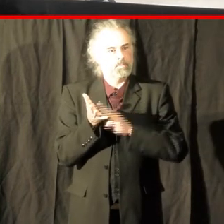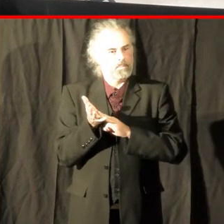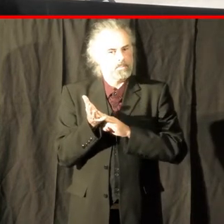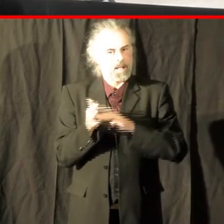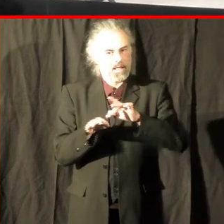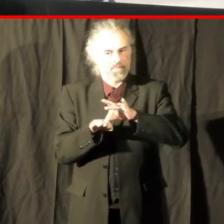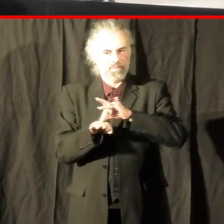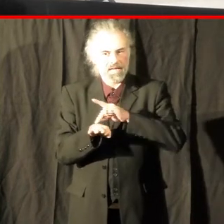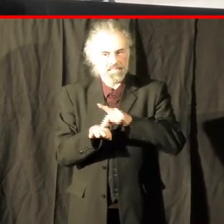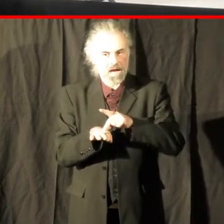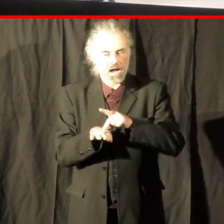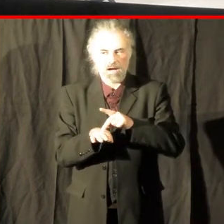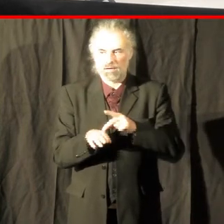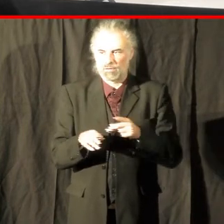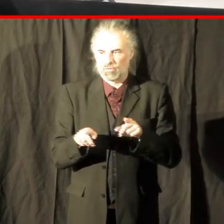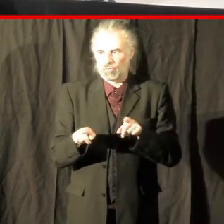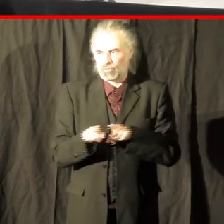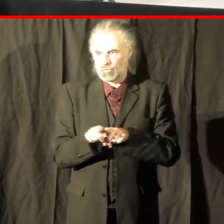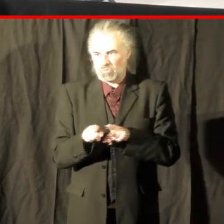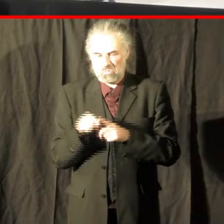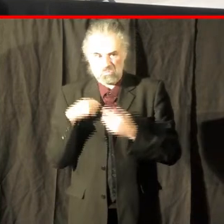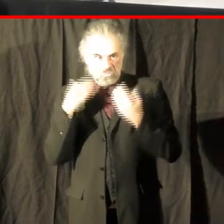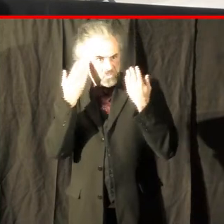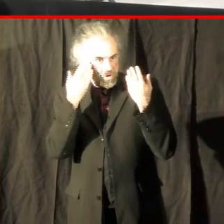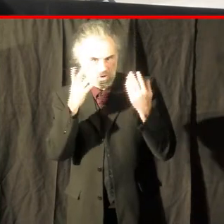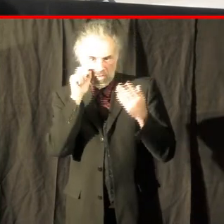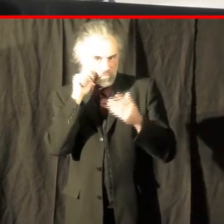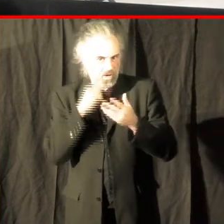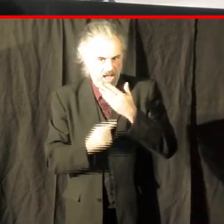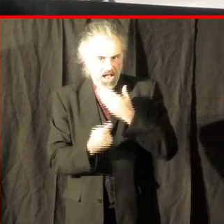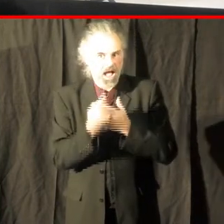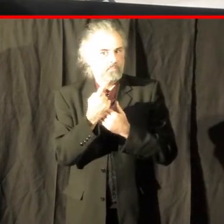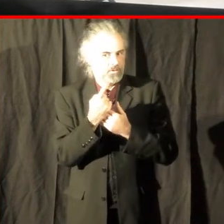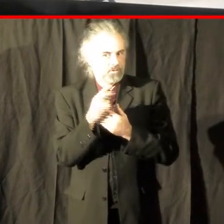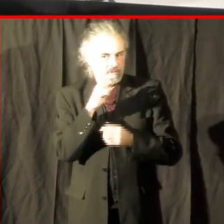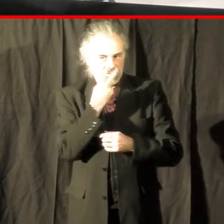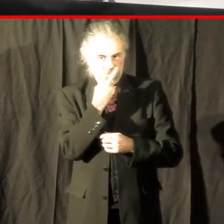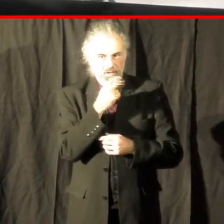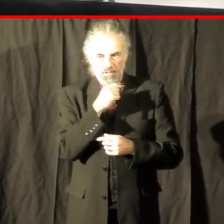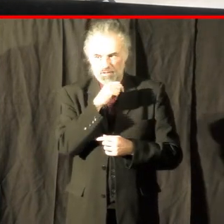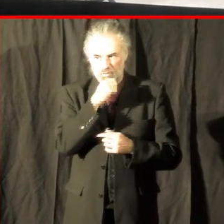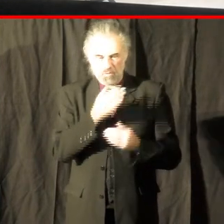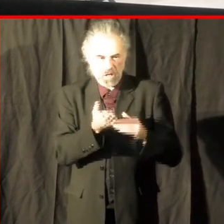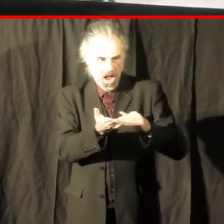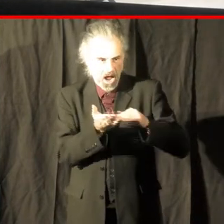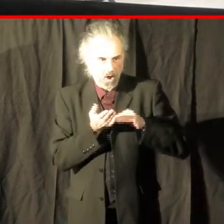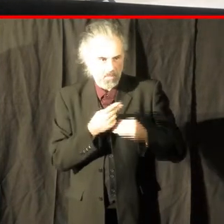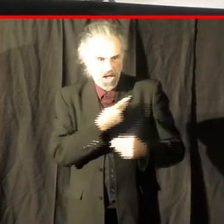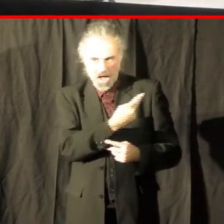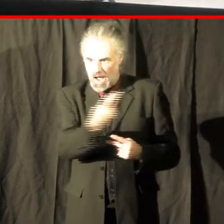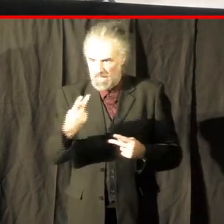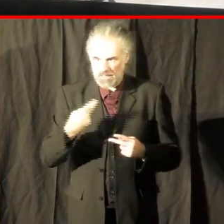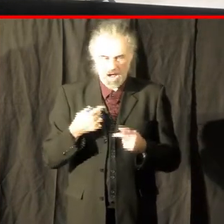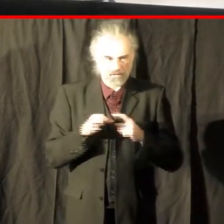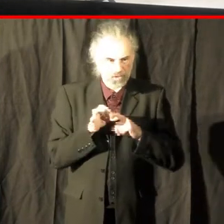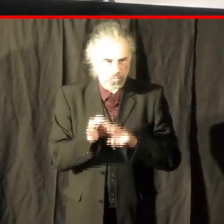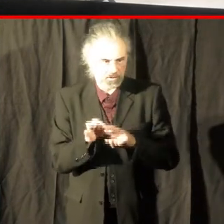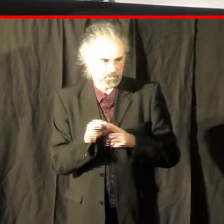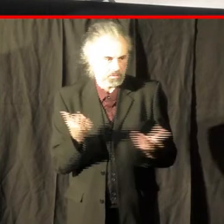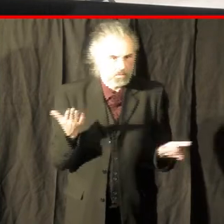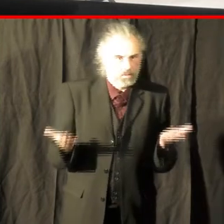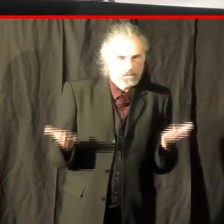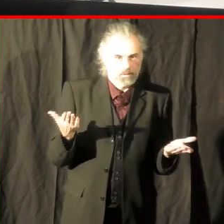like Anna-Marie, I don't know what's going to happen tonight. You're going to help me get through. I've got a question I've got to ask,